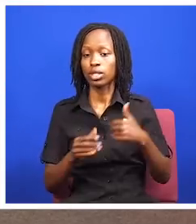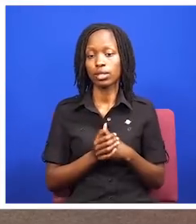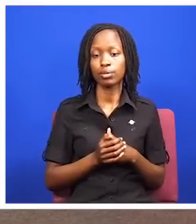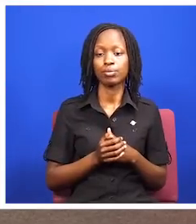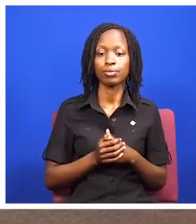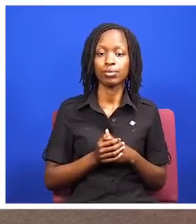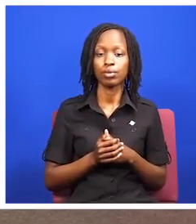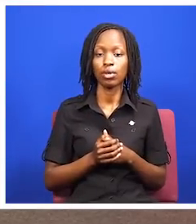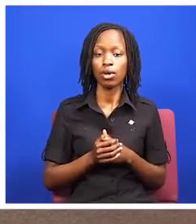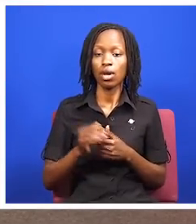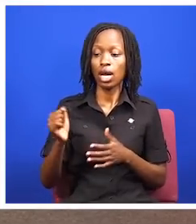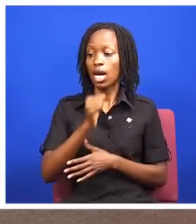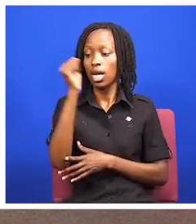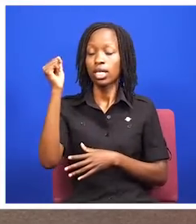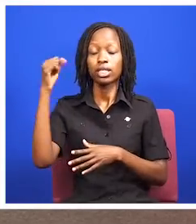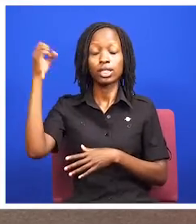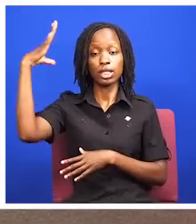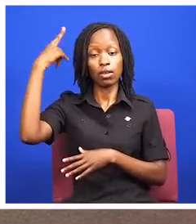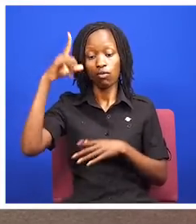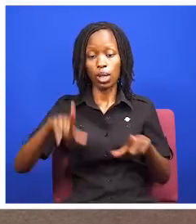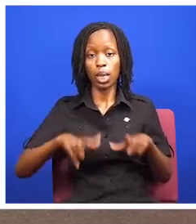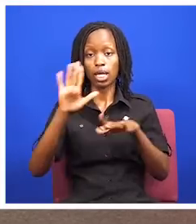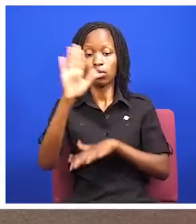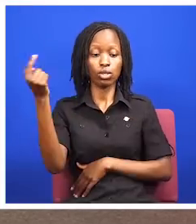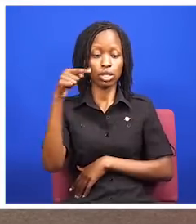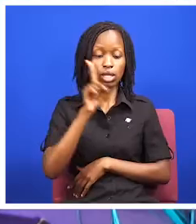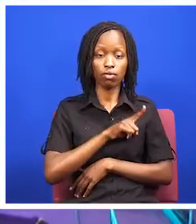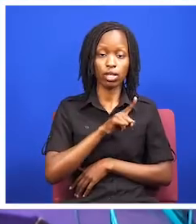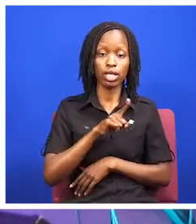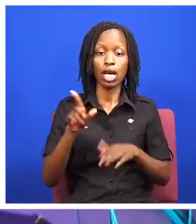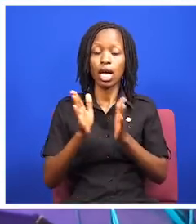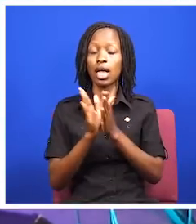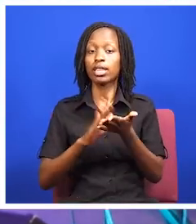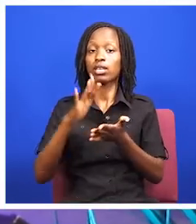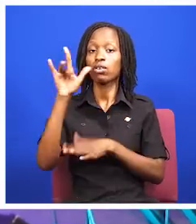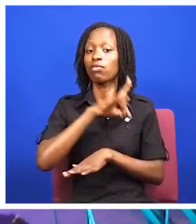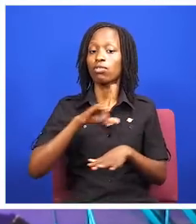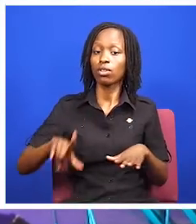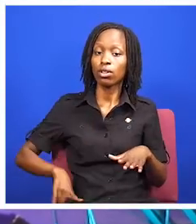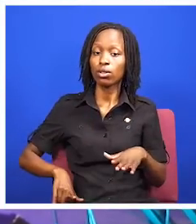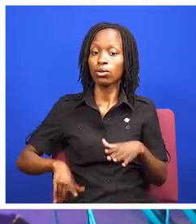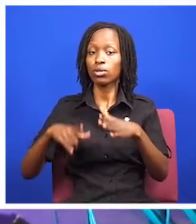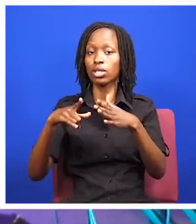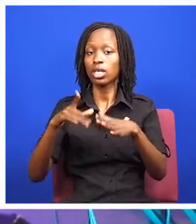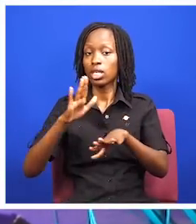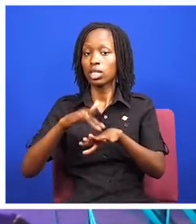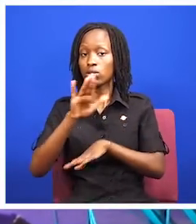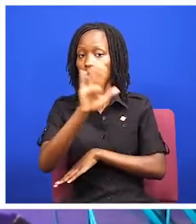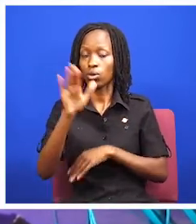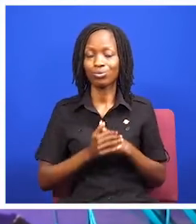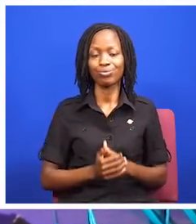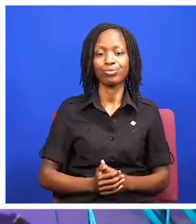says, "Arise, shine, for your lights have come, and the glory of the Lord rises upon you."